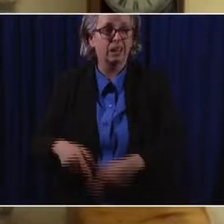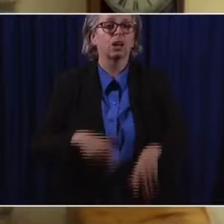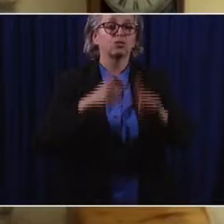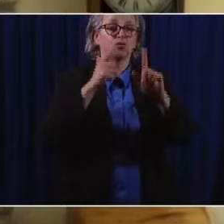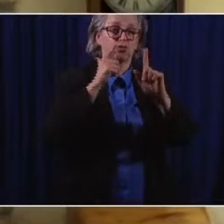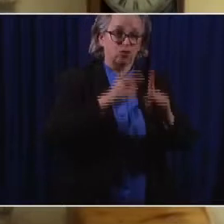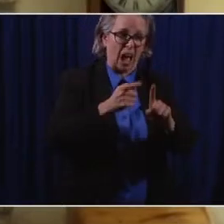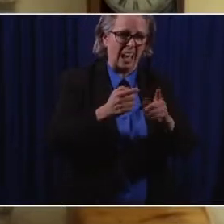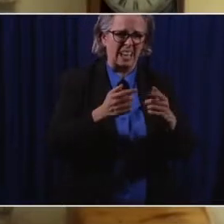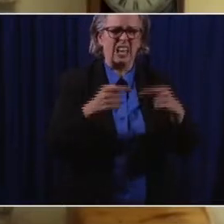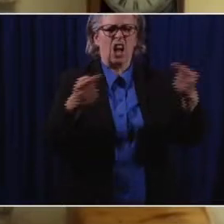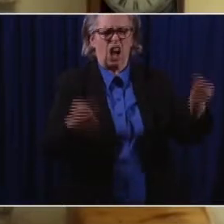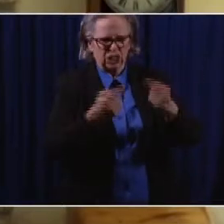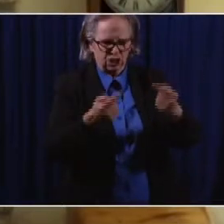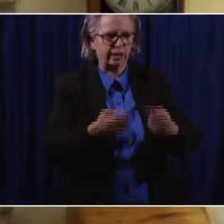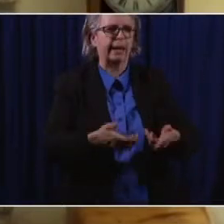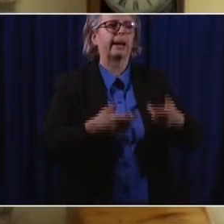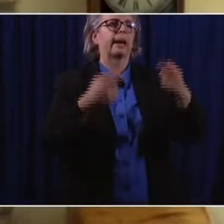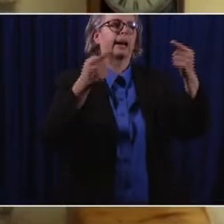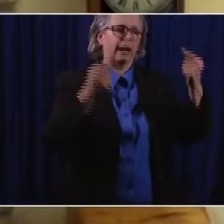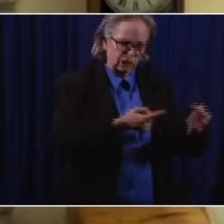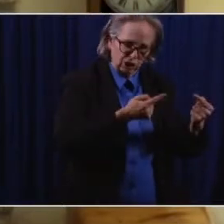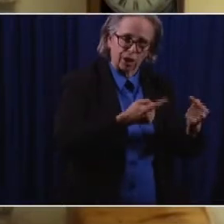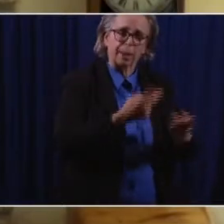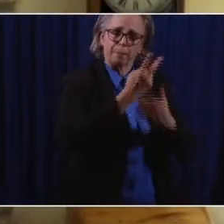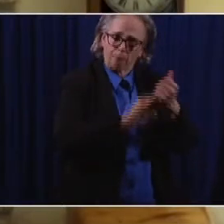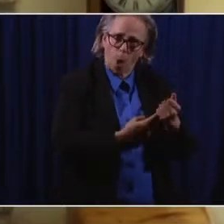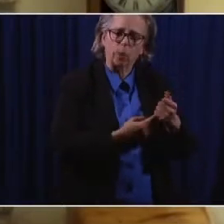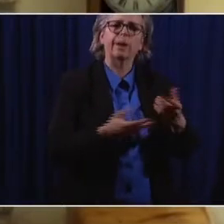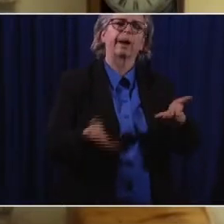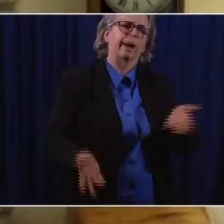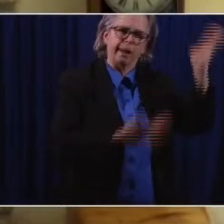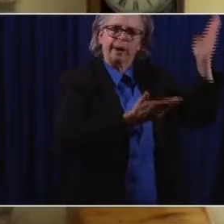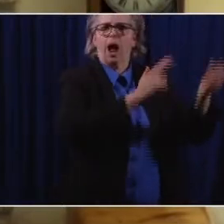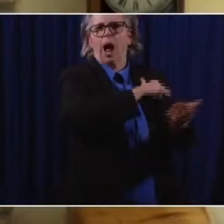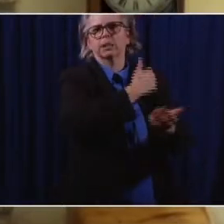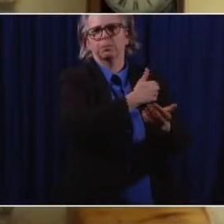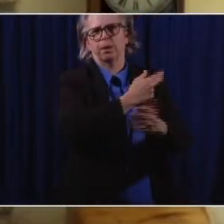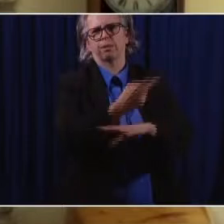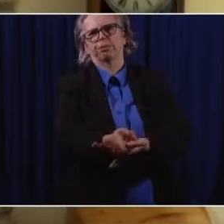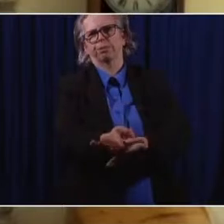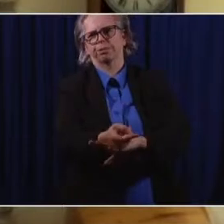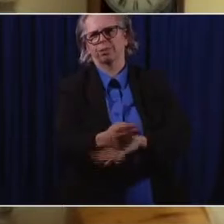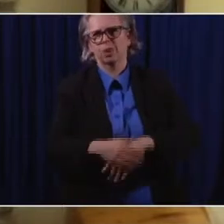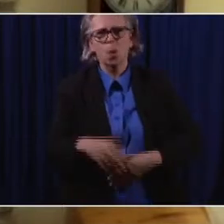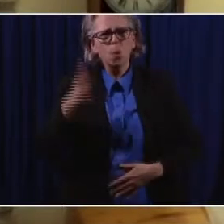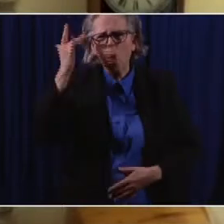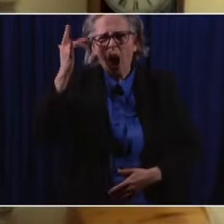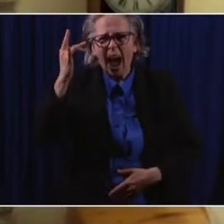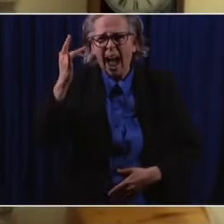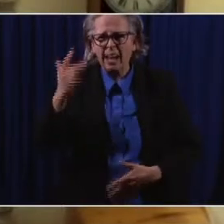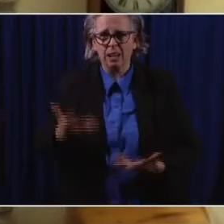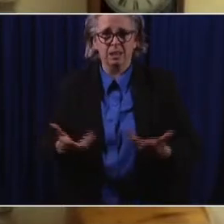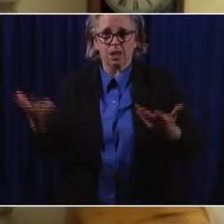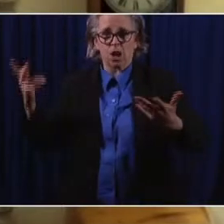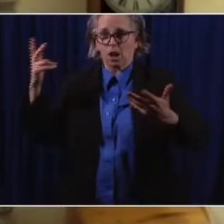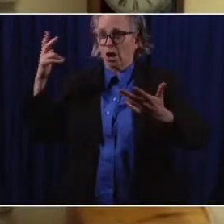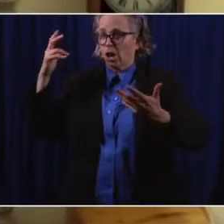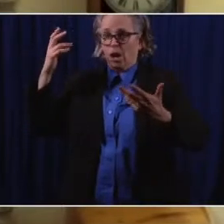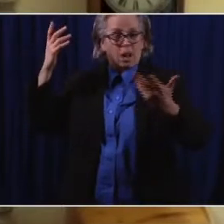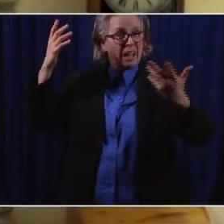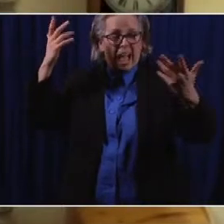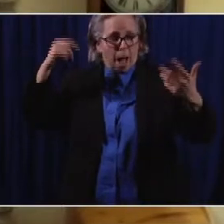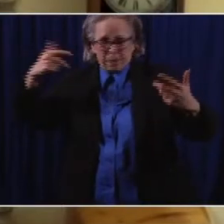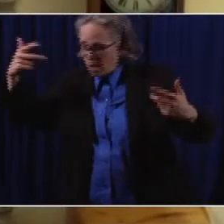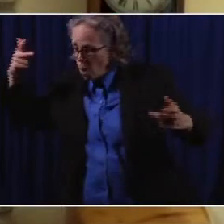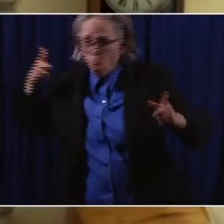critically injured when she was hit by a car fleeing the scene. The alleged gunman was arrested a short time later. According to public